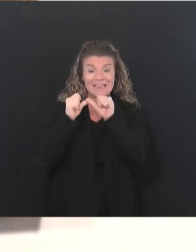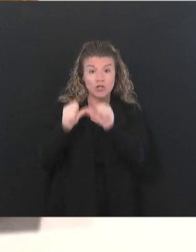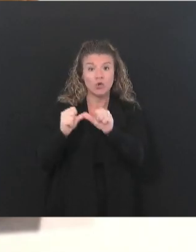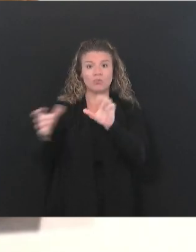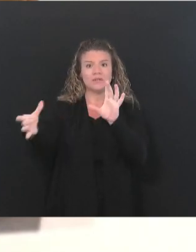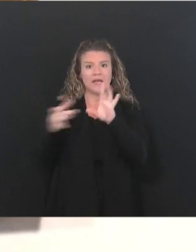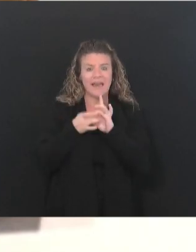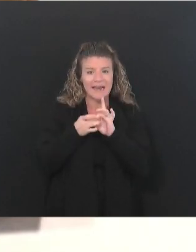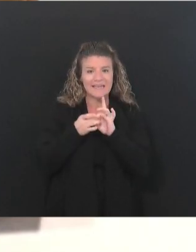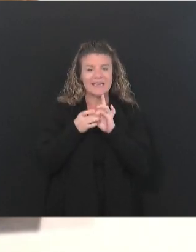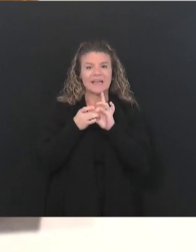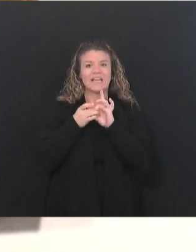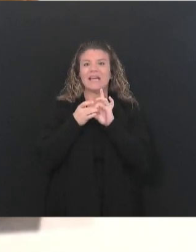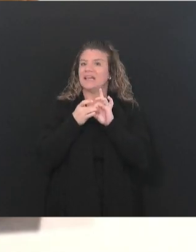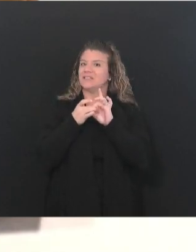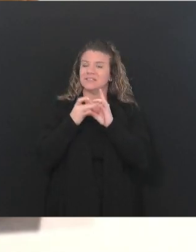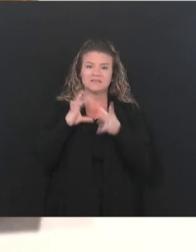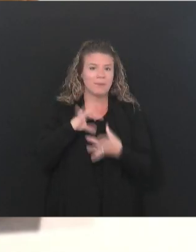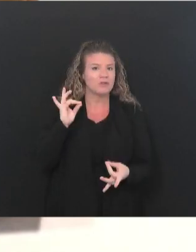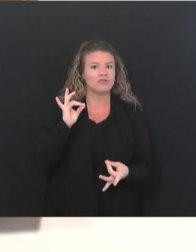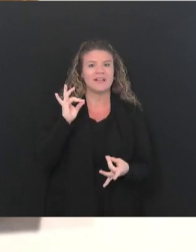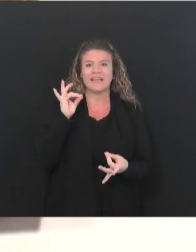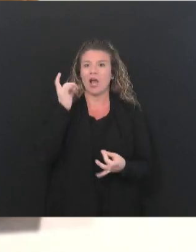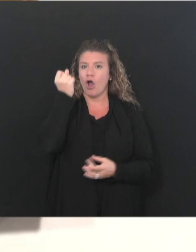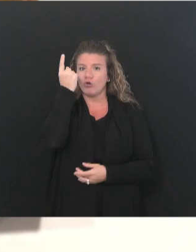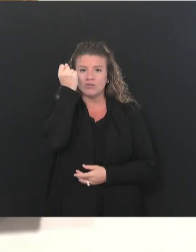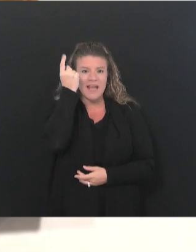connected spiritually, morally,